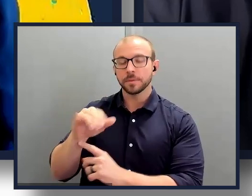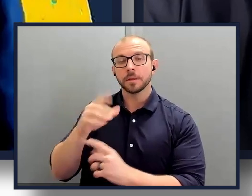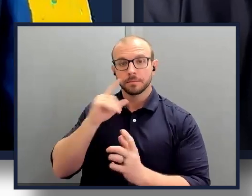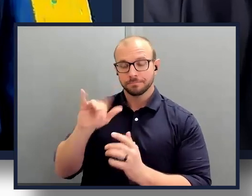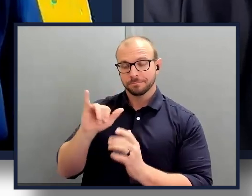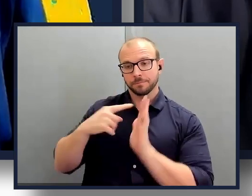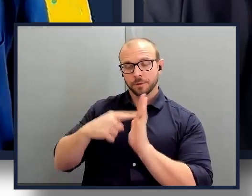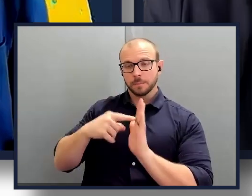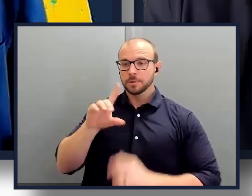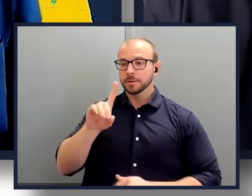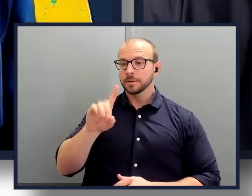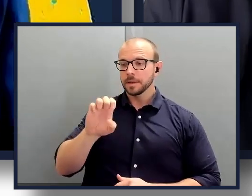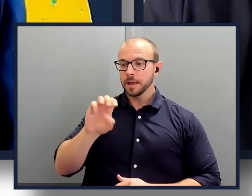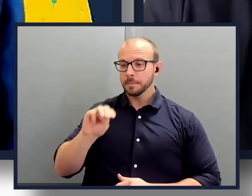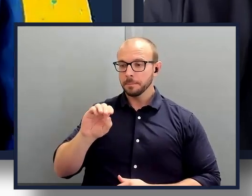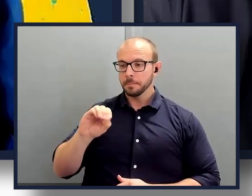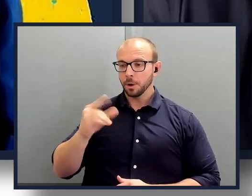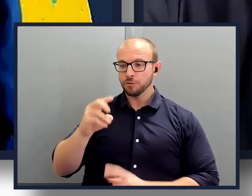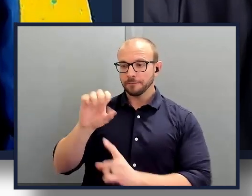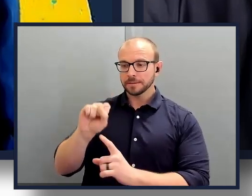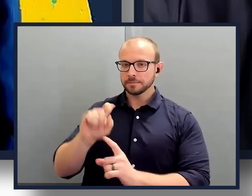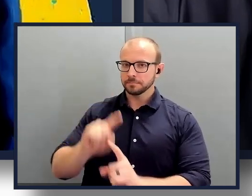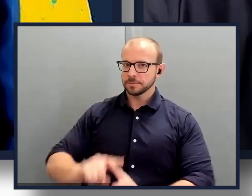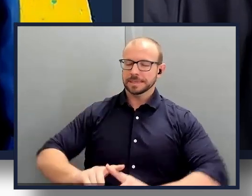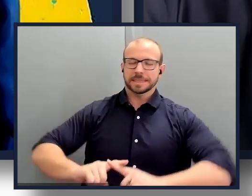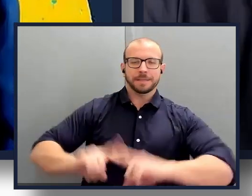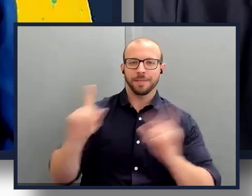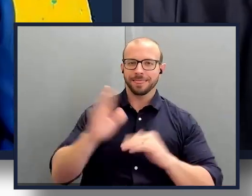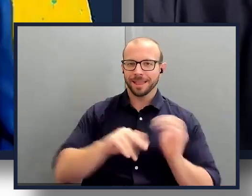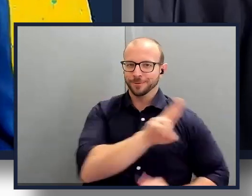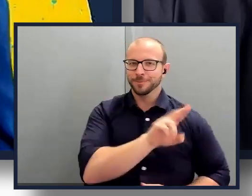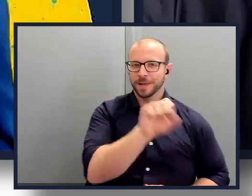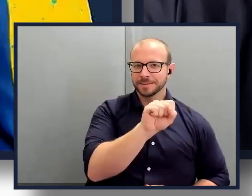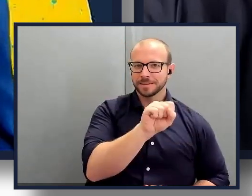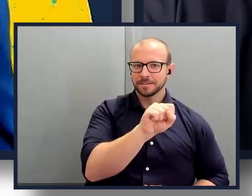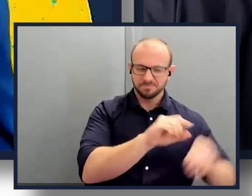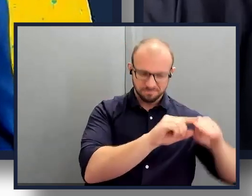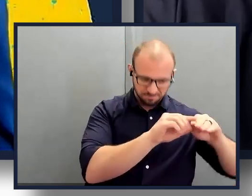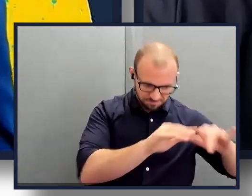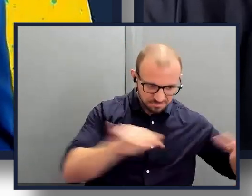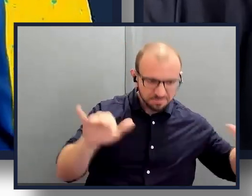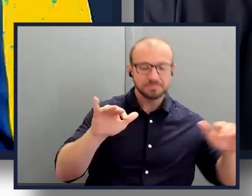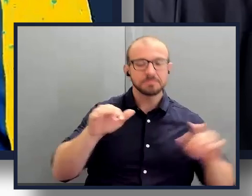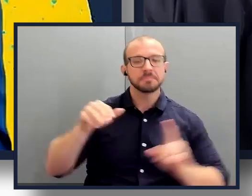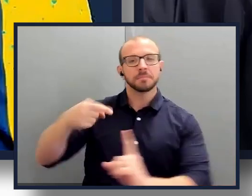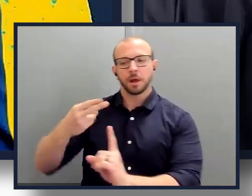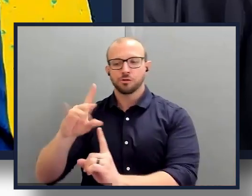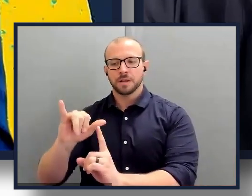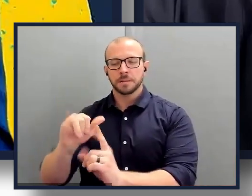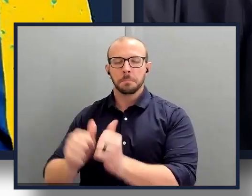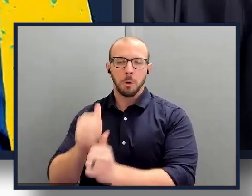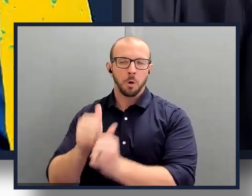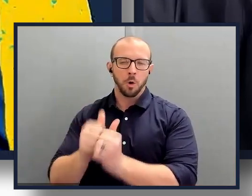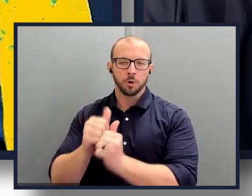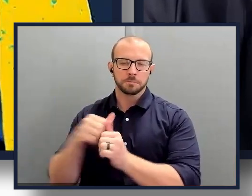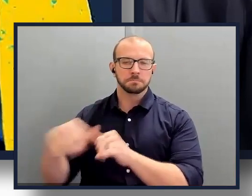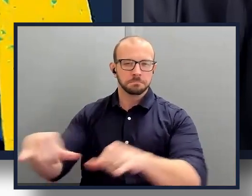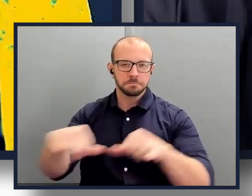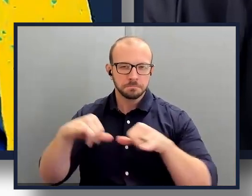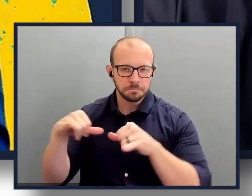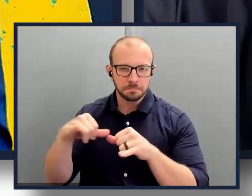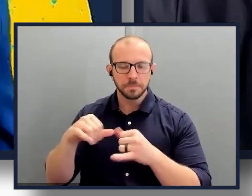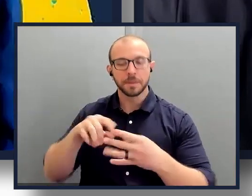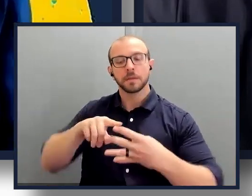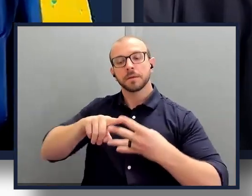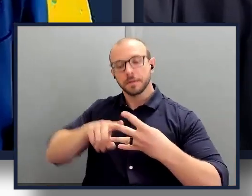like the US. And that all of those four factors make